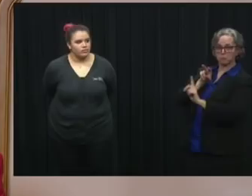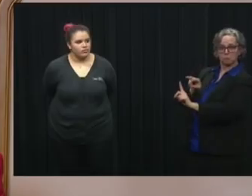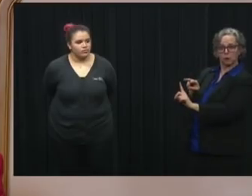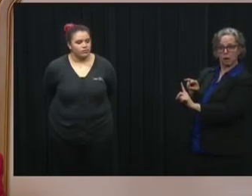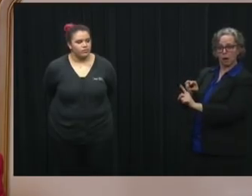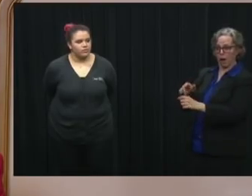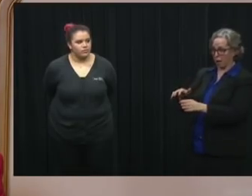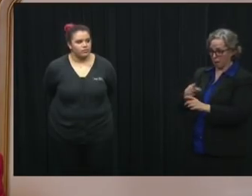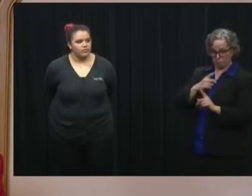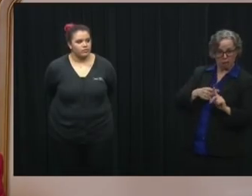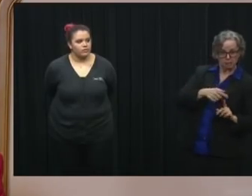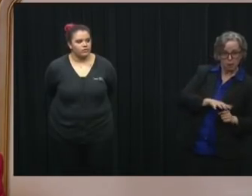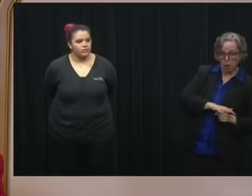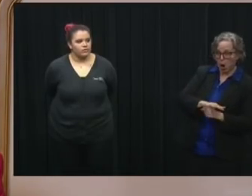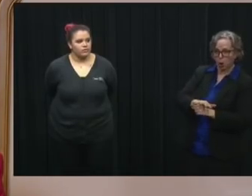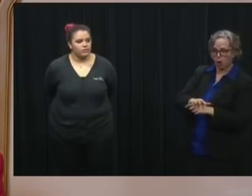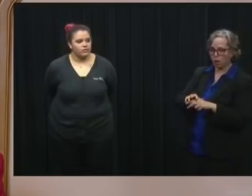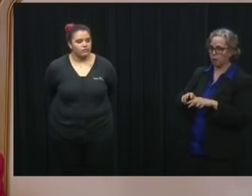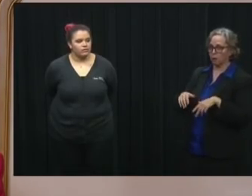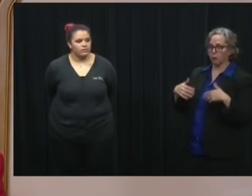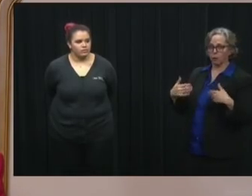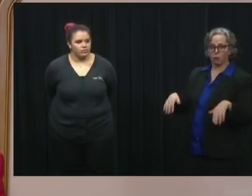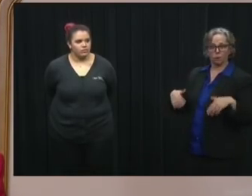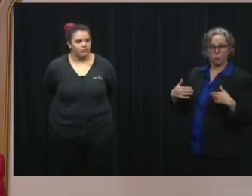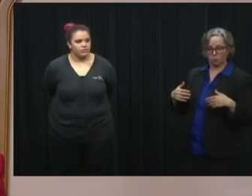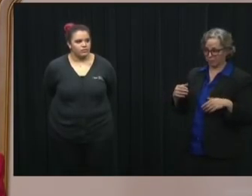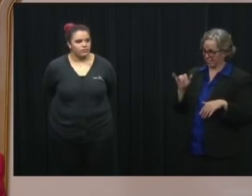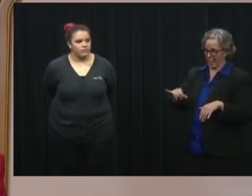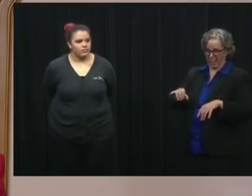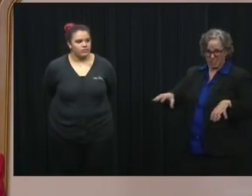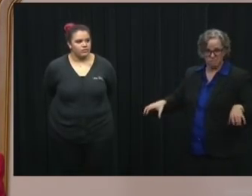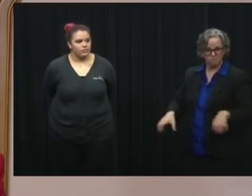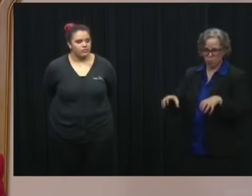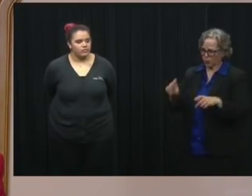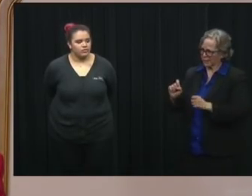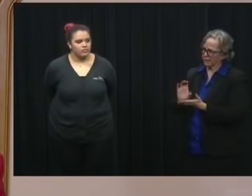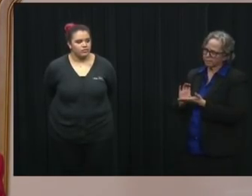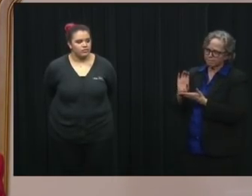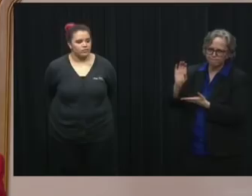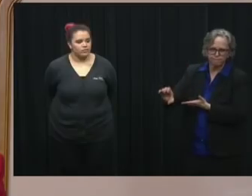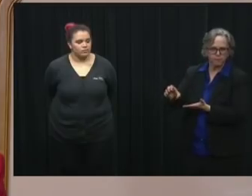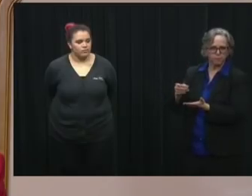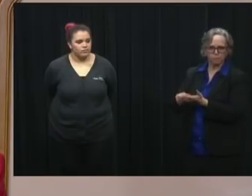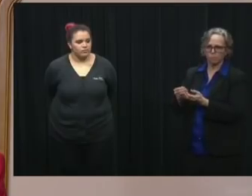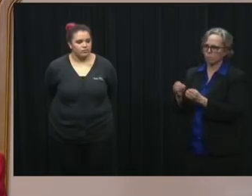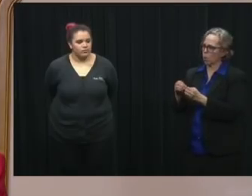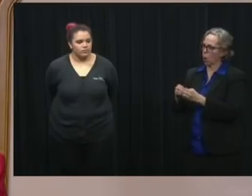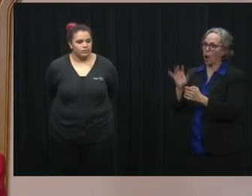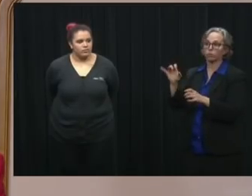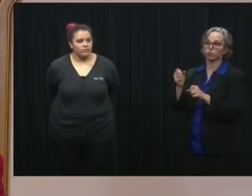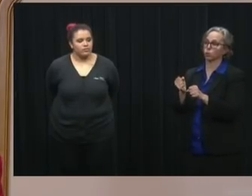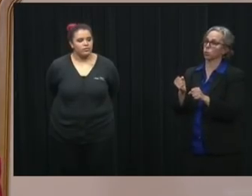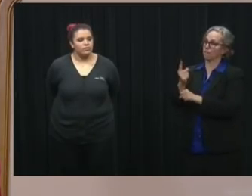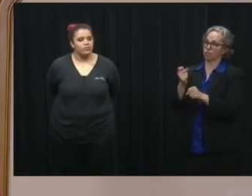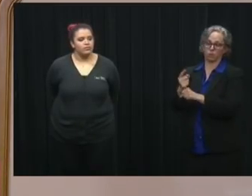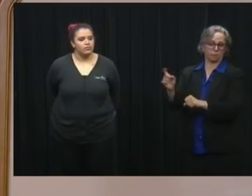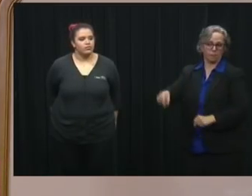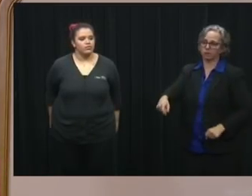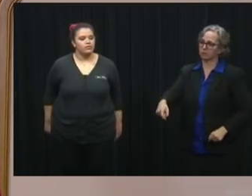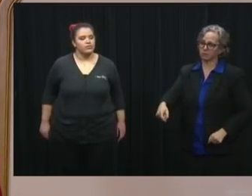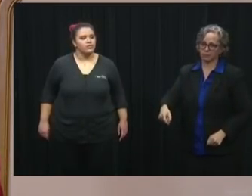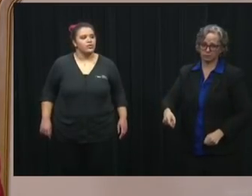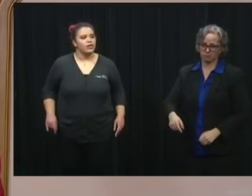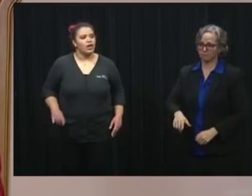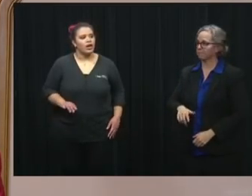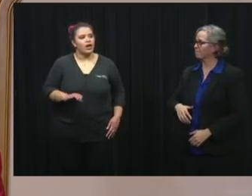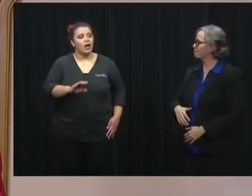we have to invest more, and we have to do it consistently year after year. Okay, one more quick question, you'll be rid of me. Are you aware